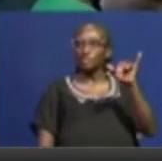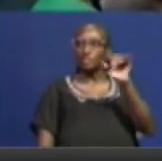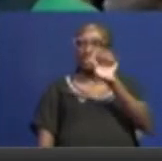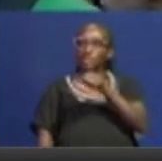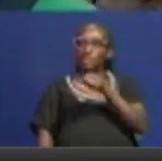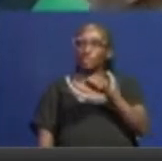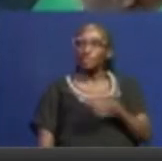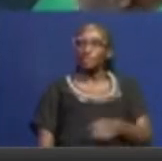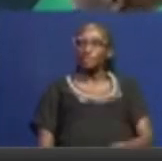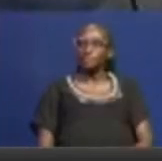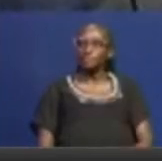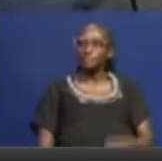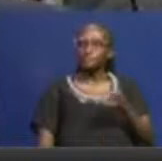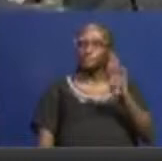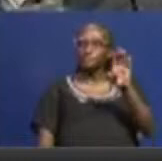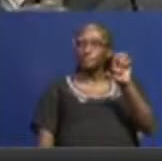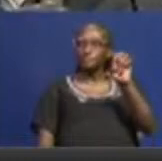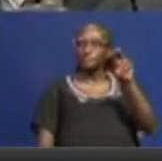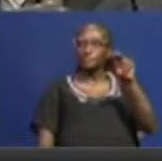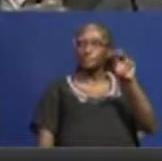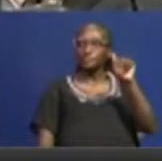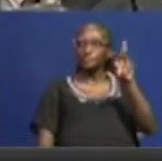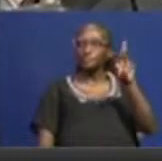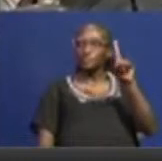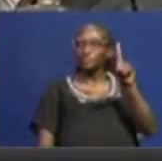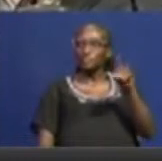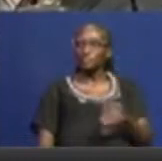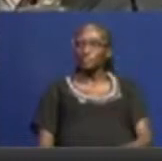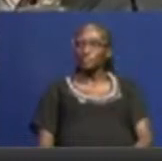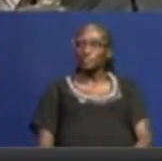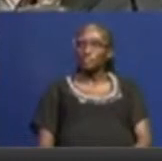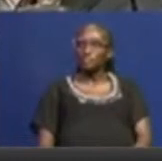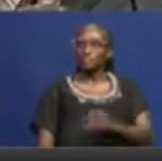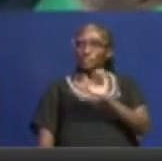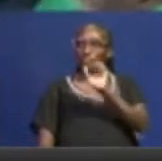Mbere South Bernard Muriuki Nebat.